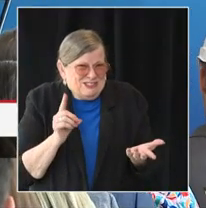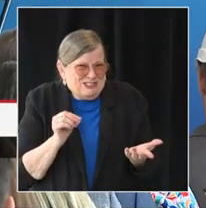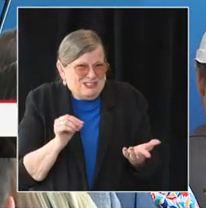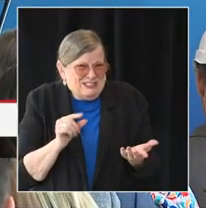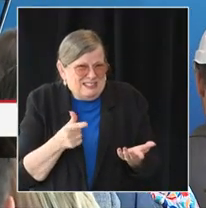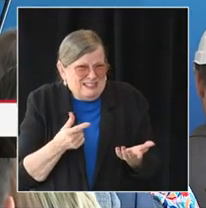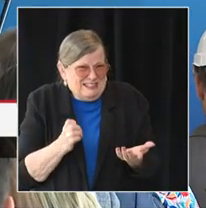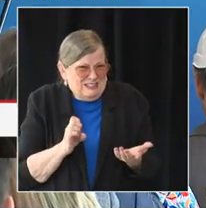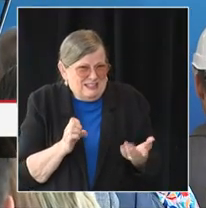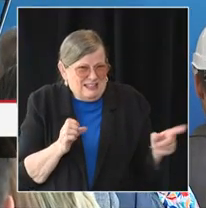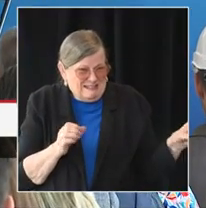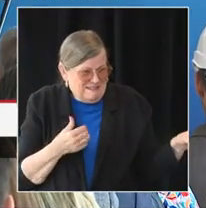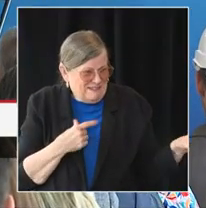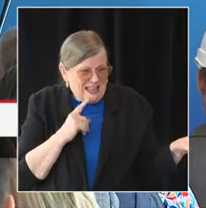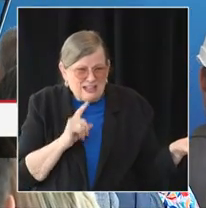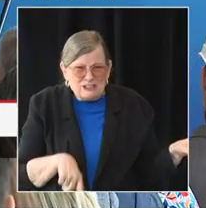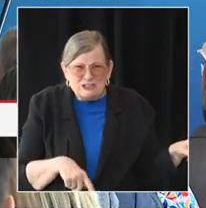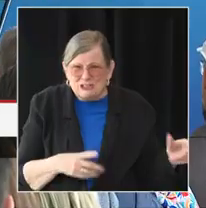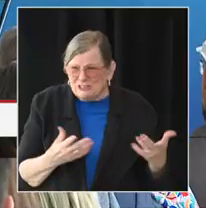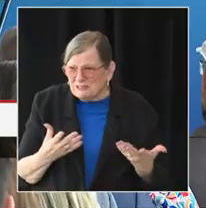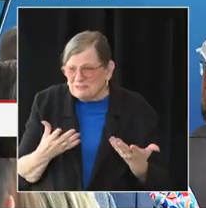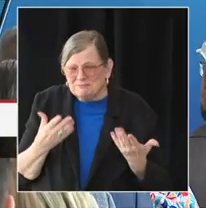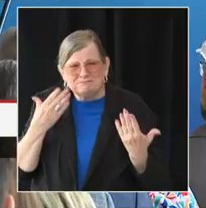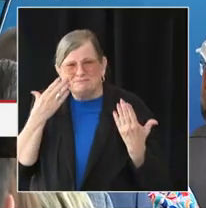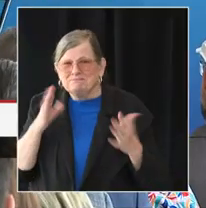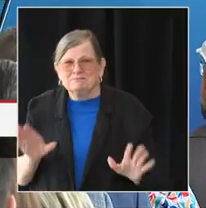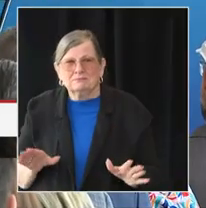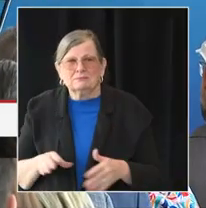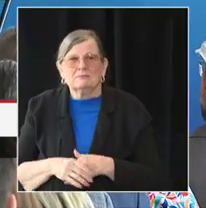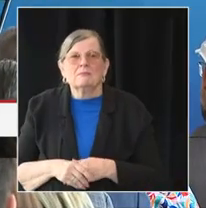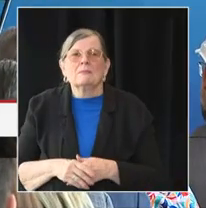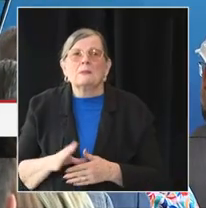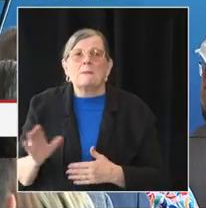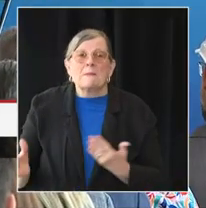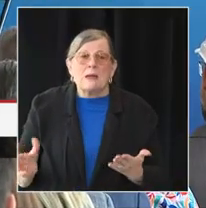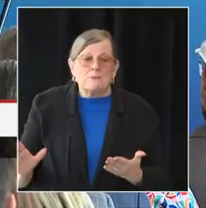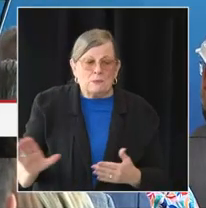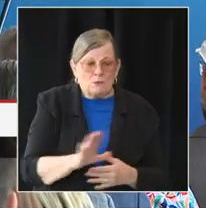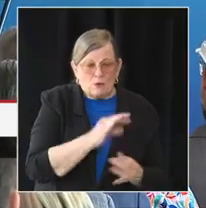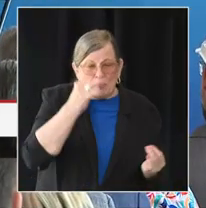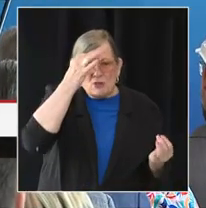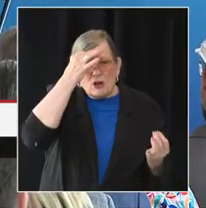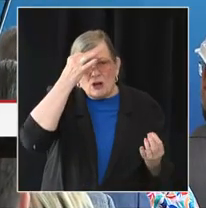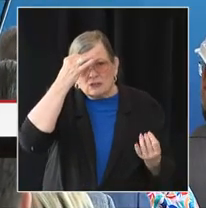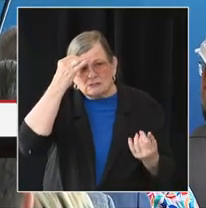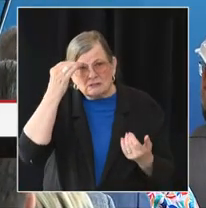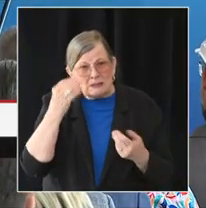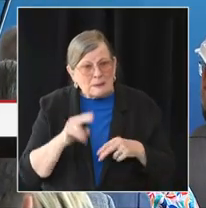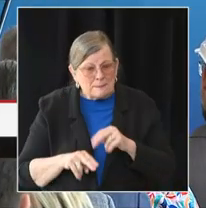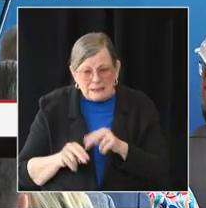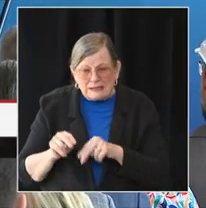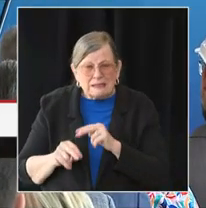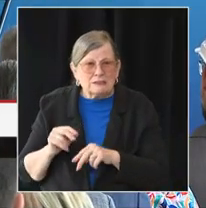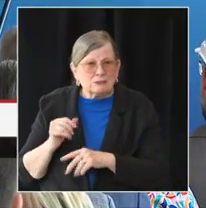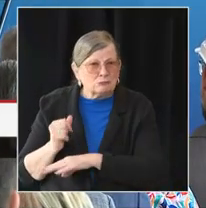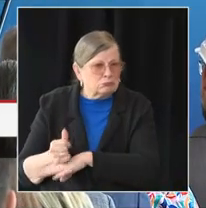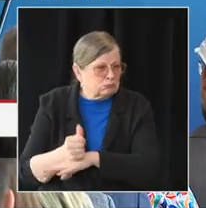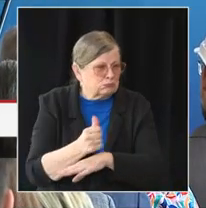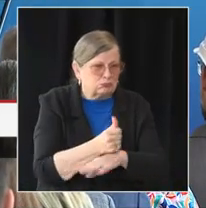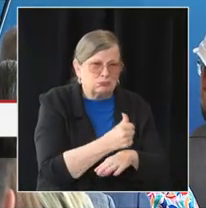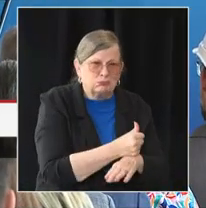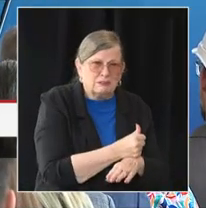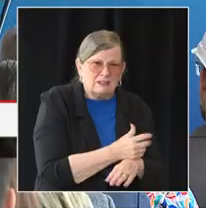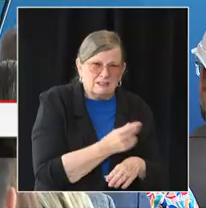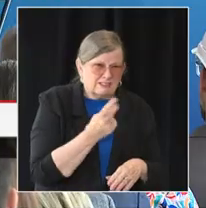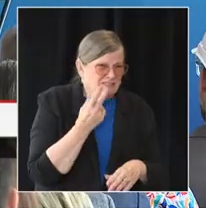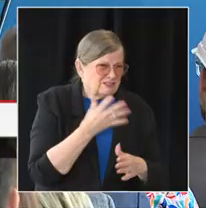in the short term and in the long term, if it's not going to be used for federal workers. So I think